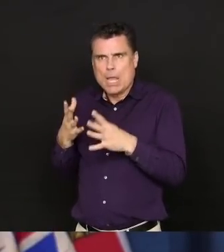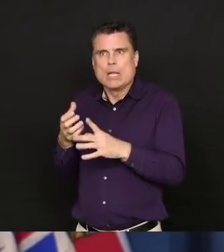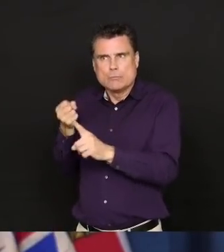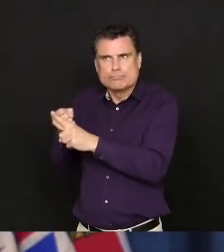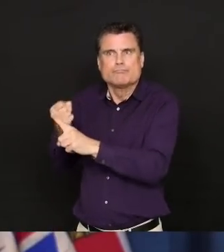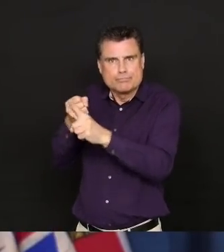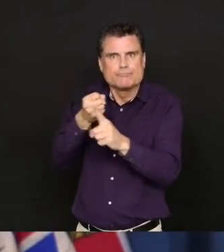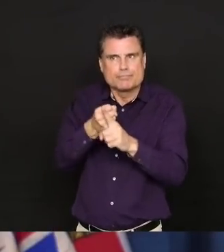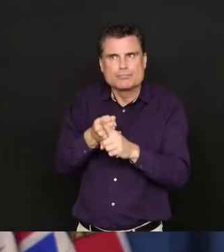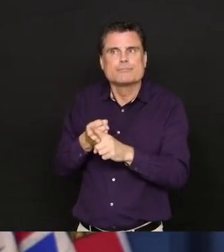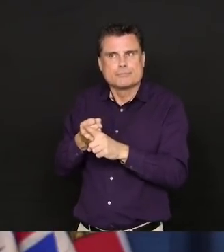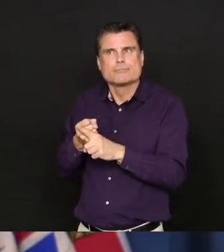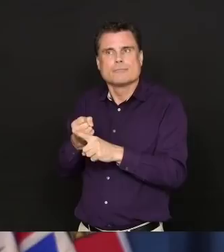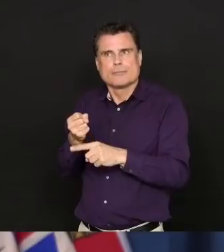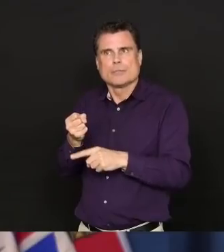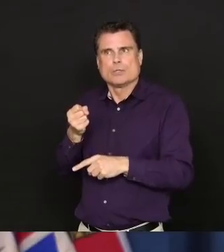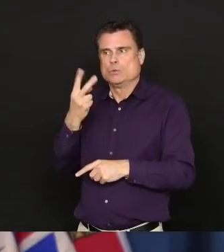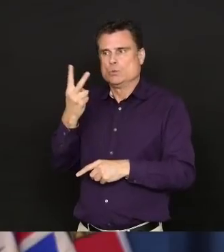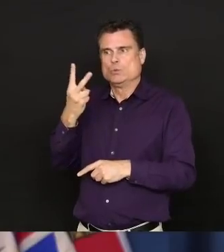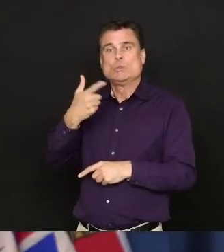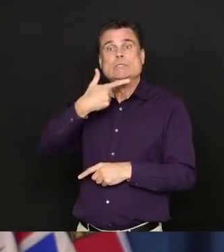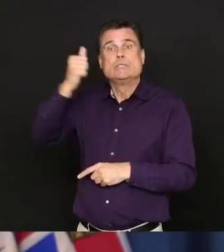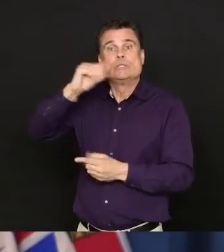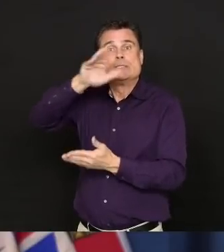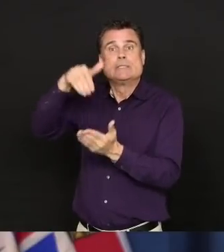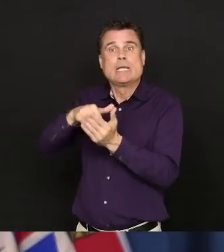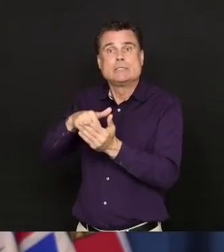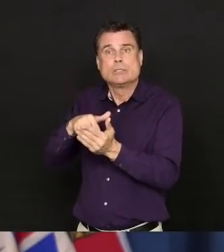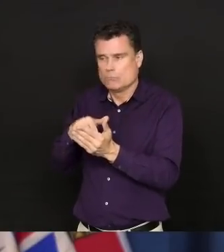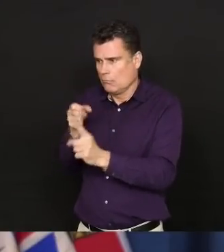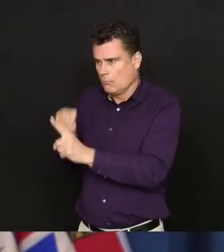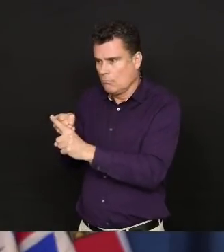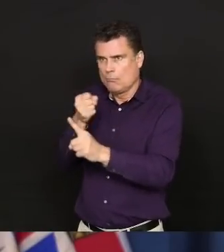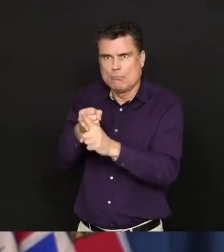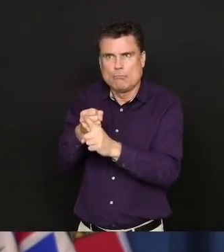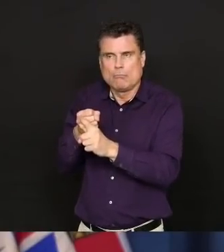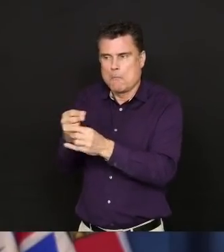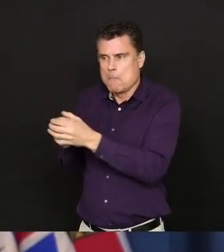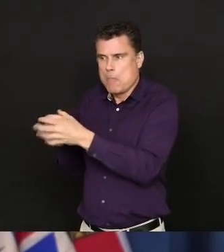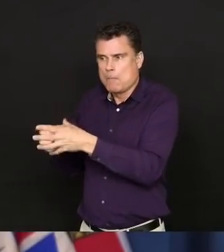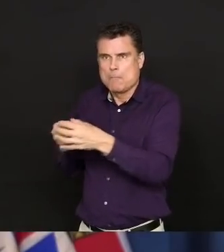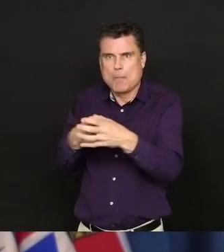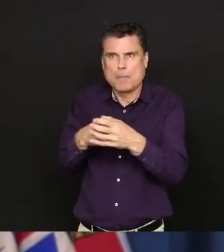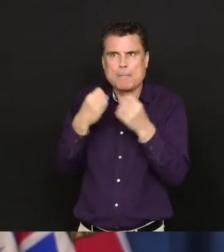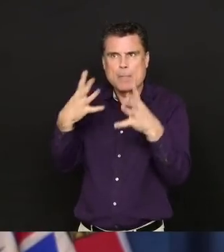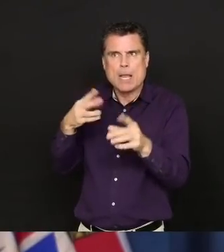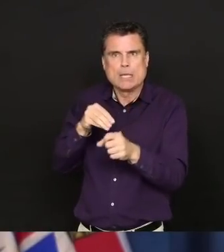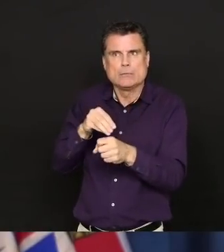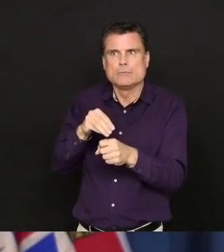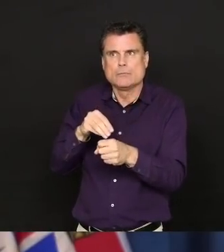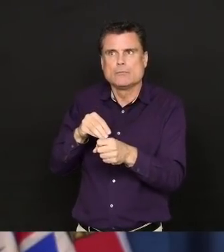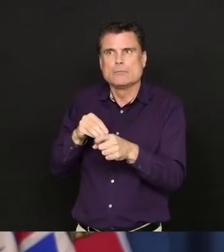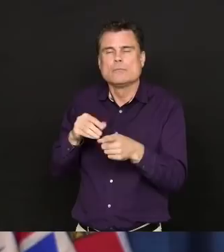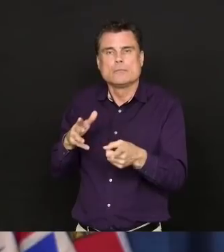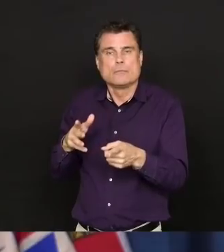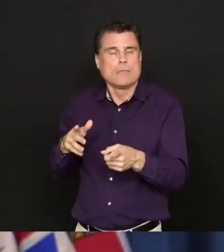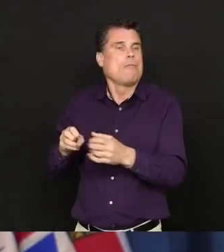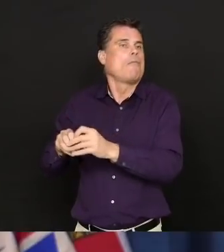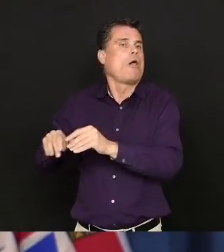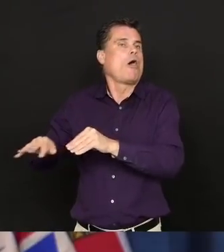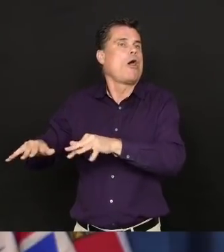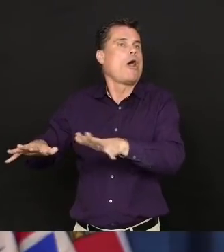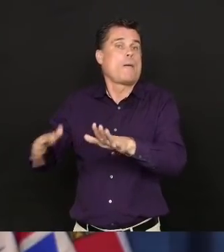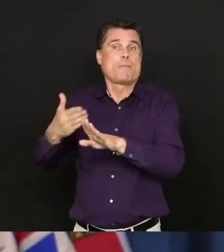was recognized, and 24 of our 35 people who have died have been from those long-term care